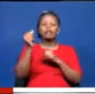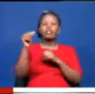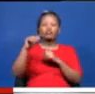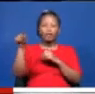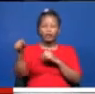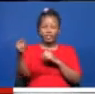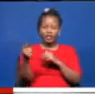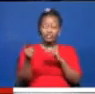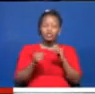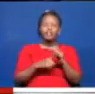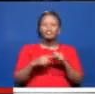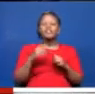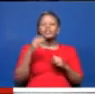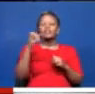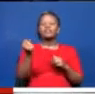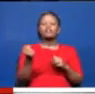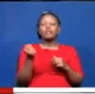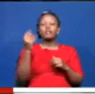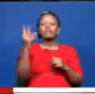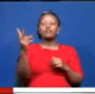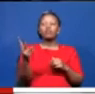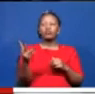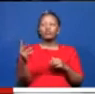95,654. Bahati on its part has